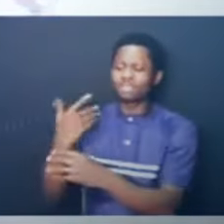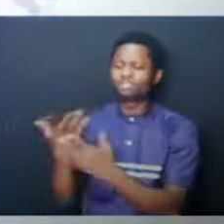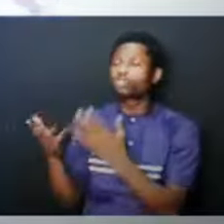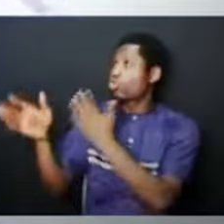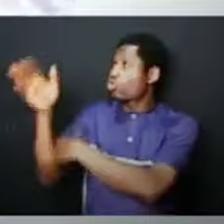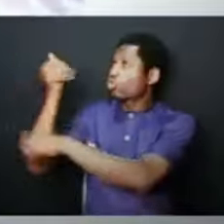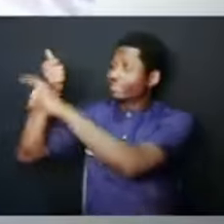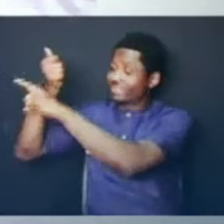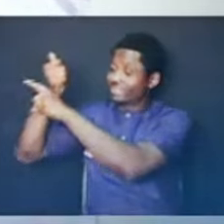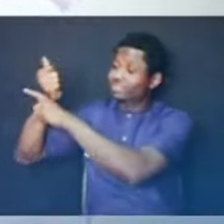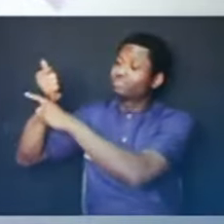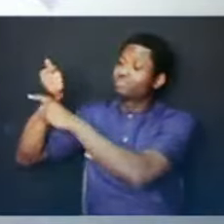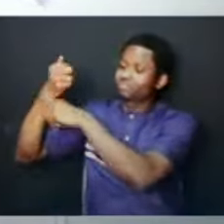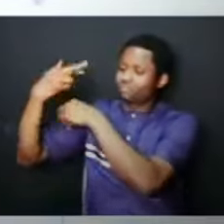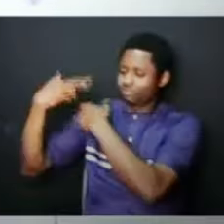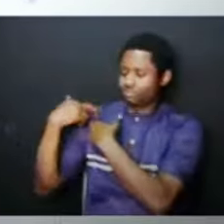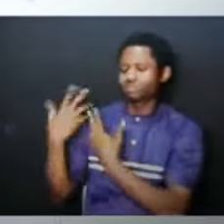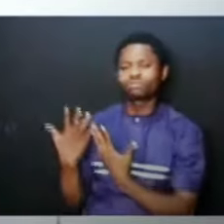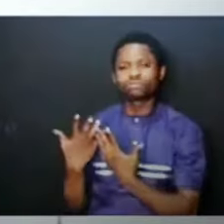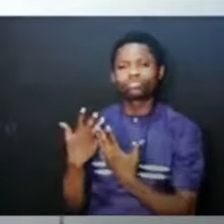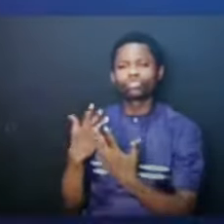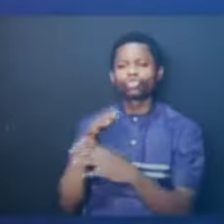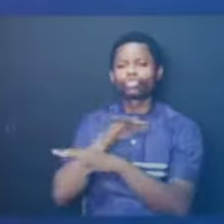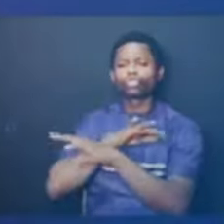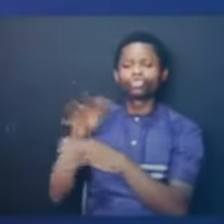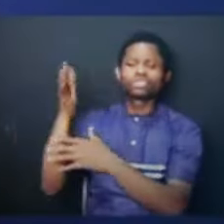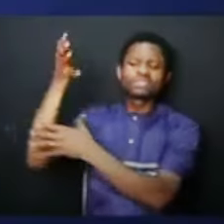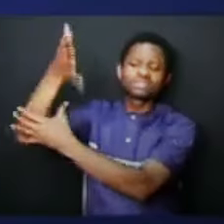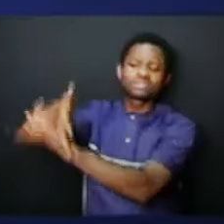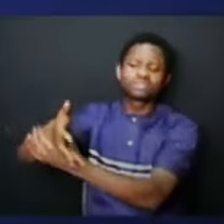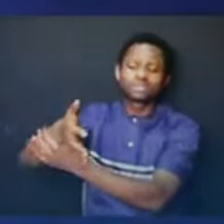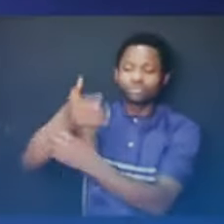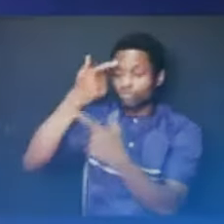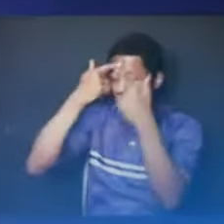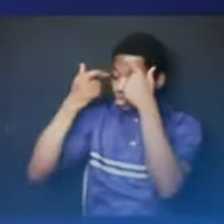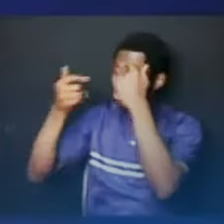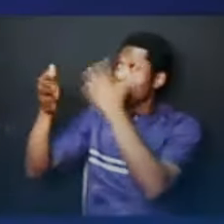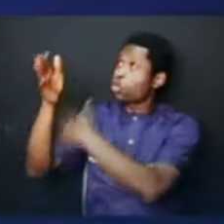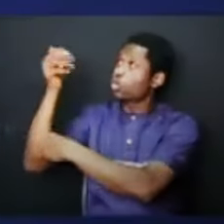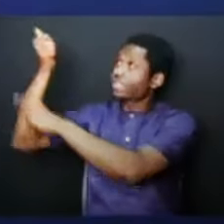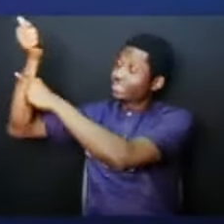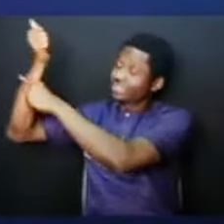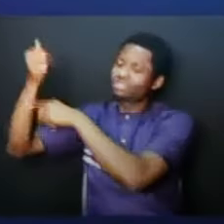prerogative. We should not interfere with that. It is God's right. He